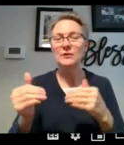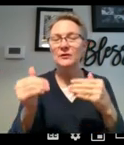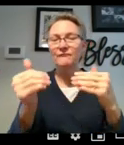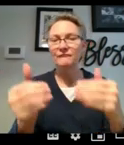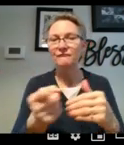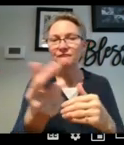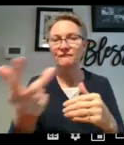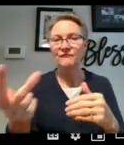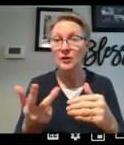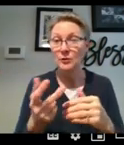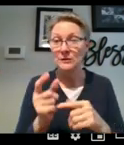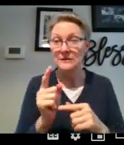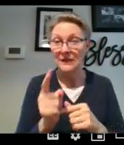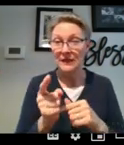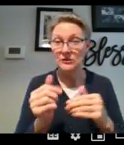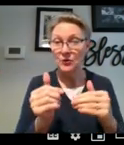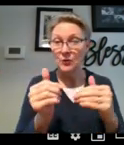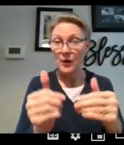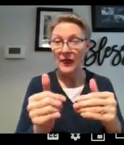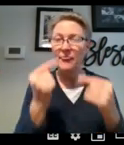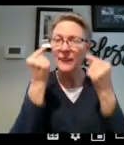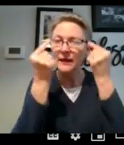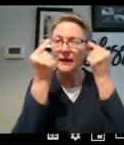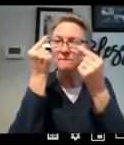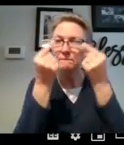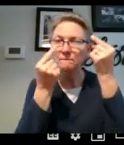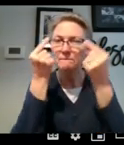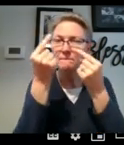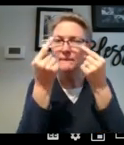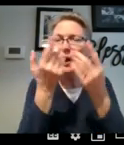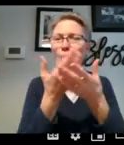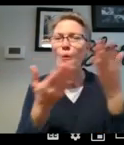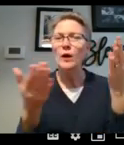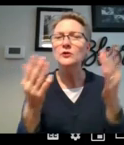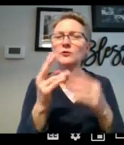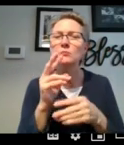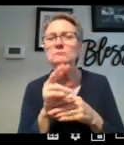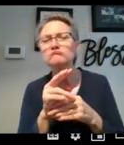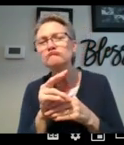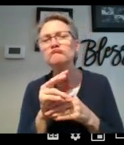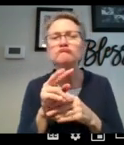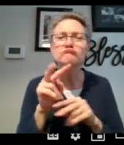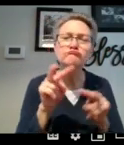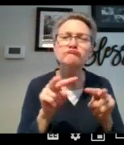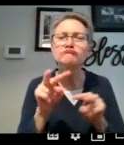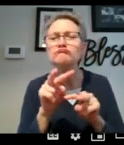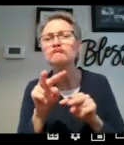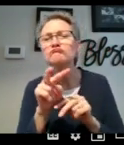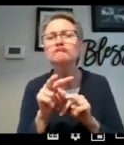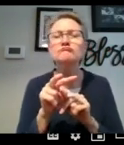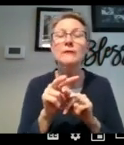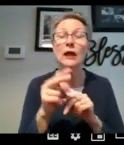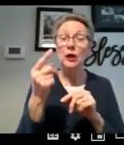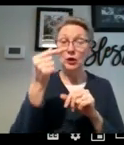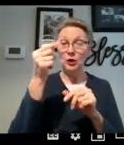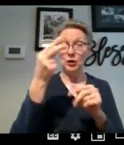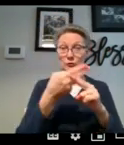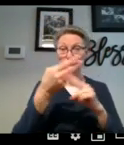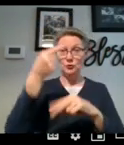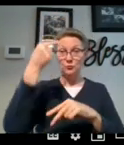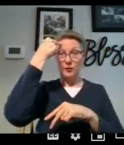couple seconds here to kind of think about what you're going to be looking for. And if you can just use your brains here